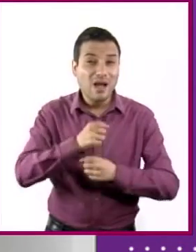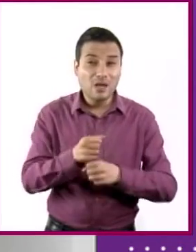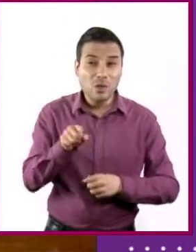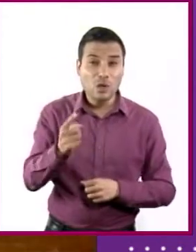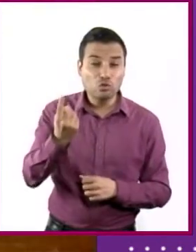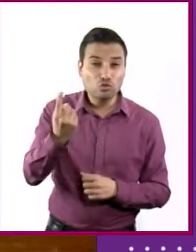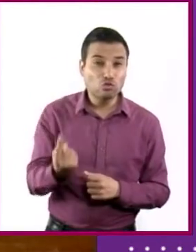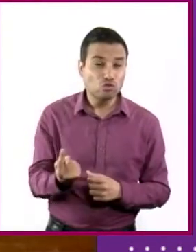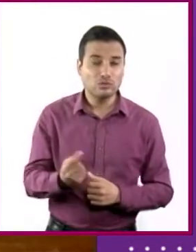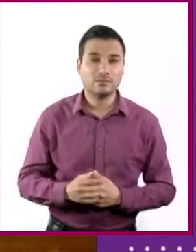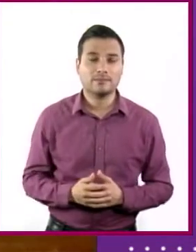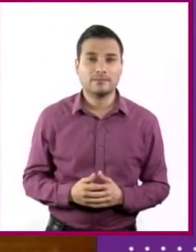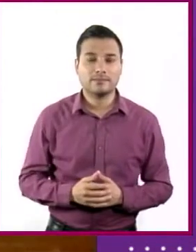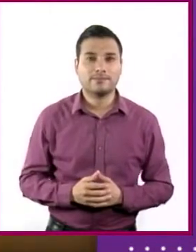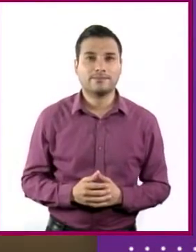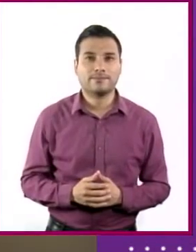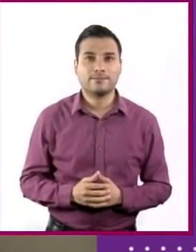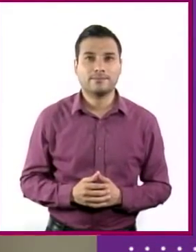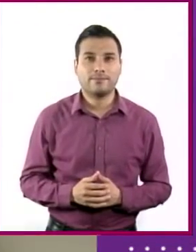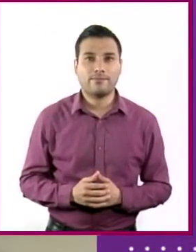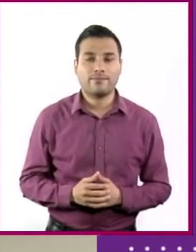child!